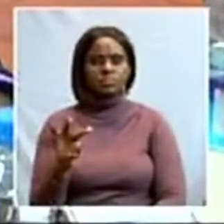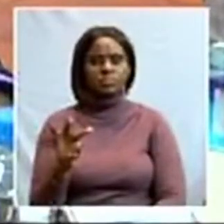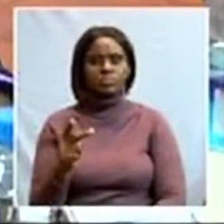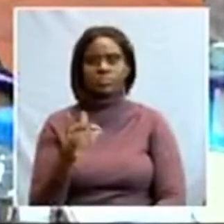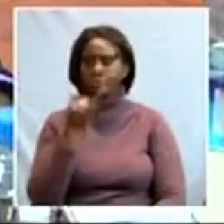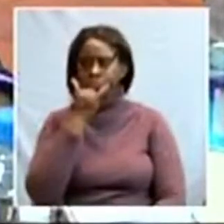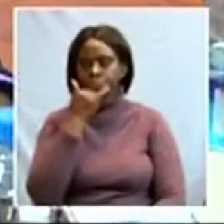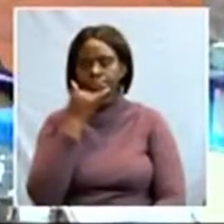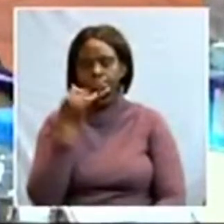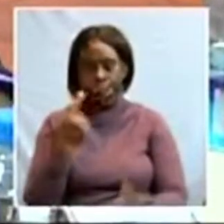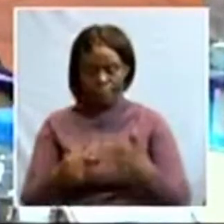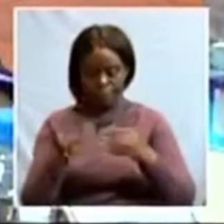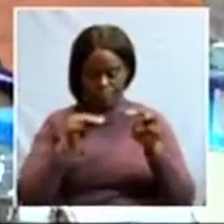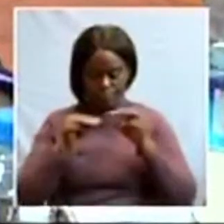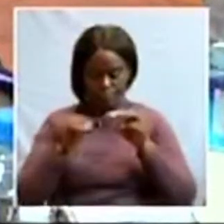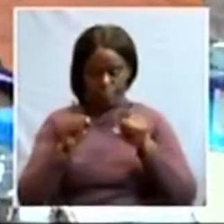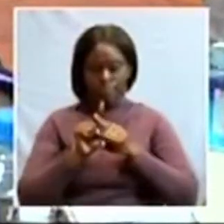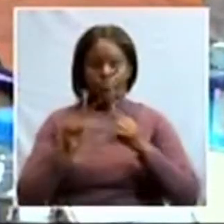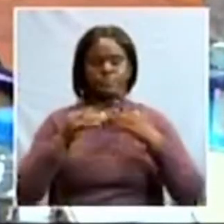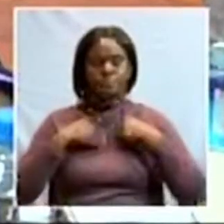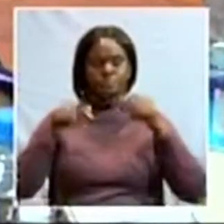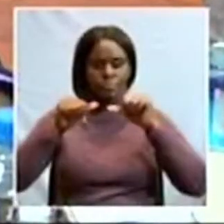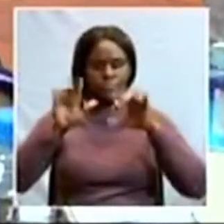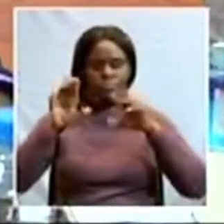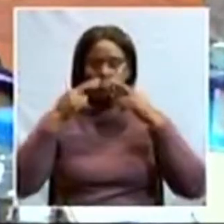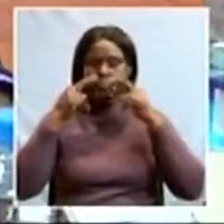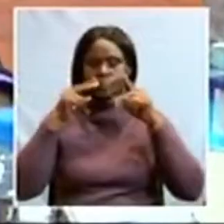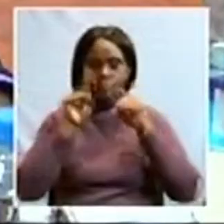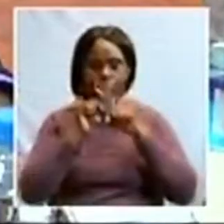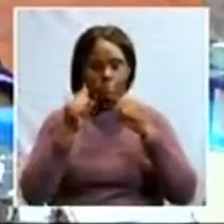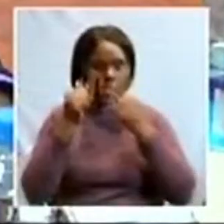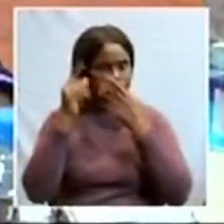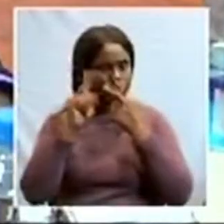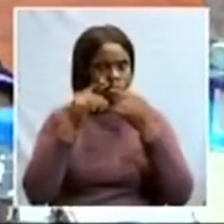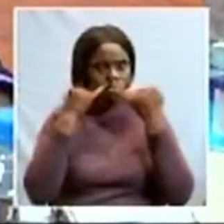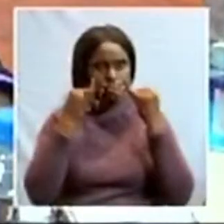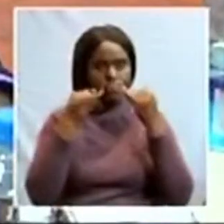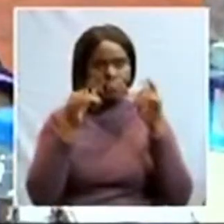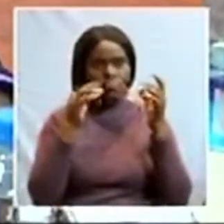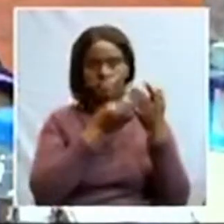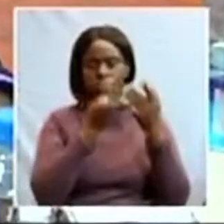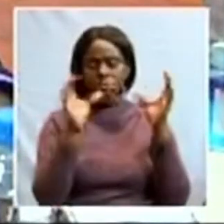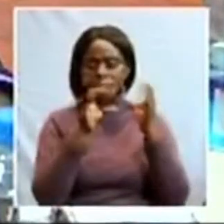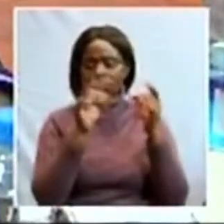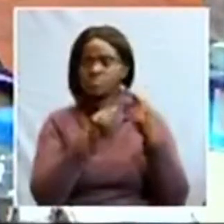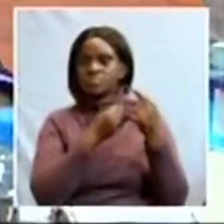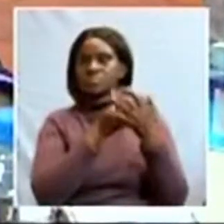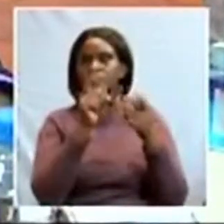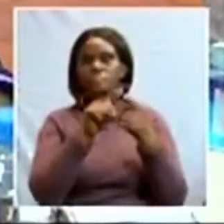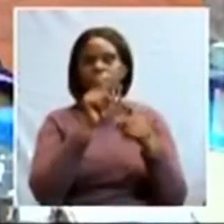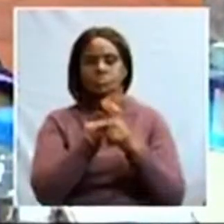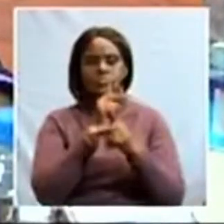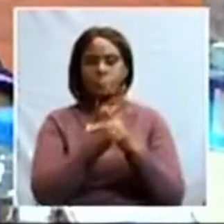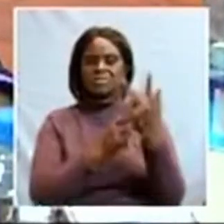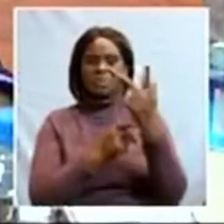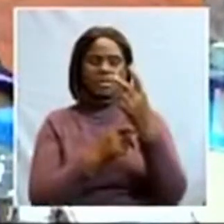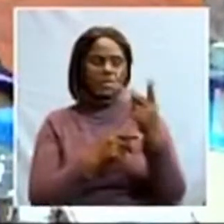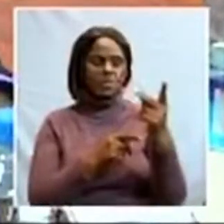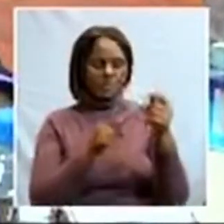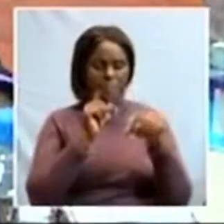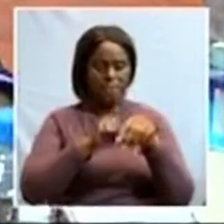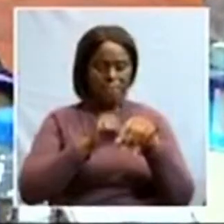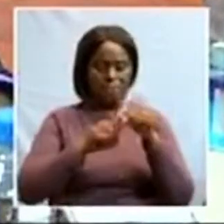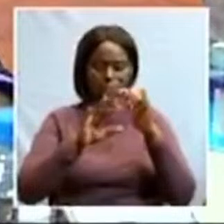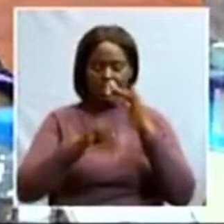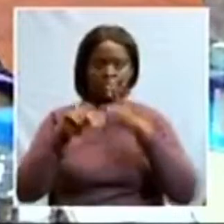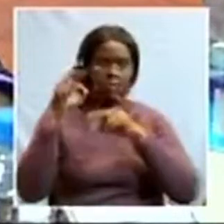Cause of query. Management acknowledges the auditor's finding and wish to state that the council failed to maintain 3 properties during the period